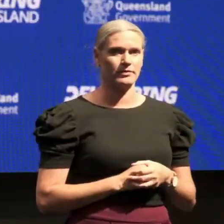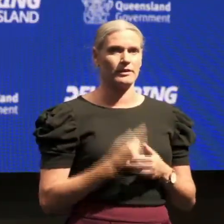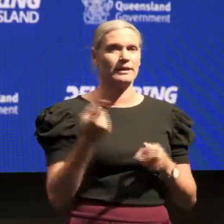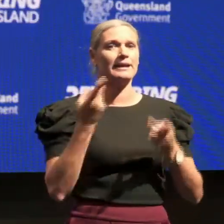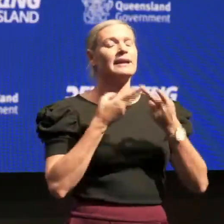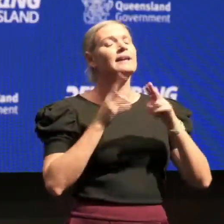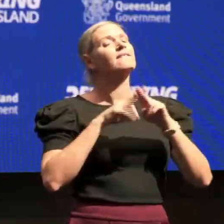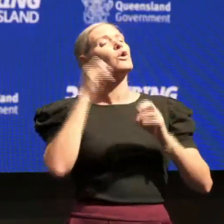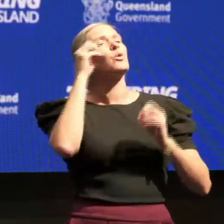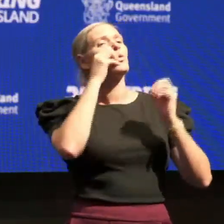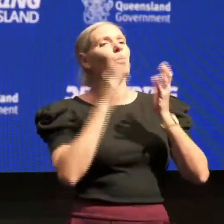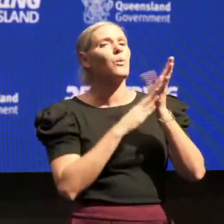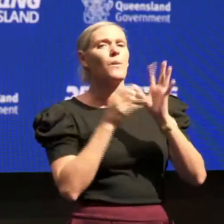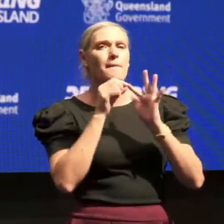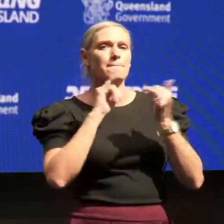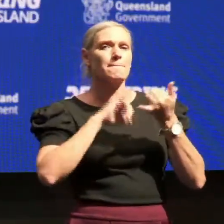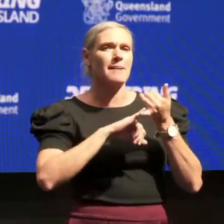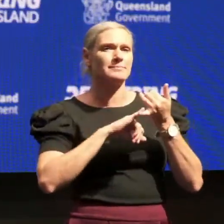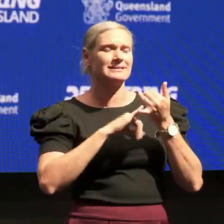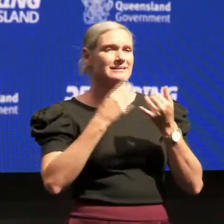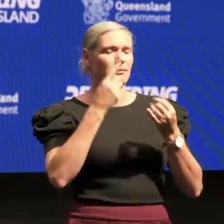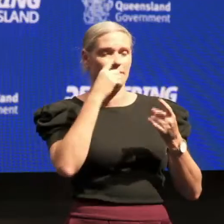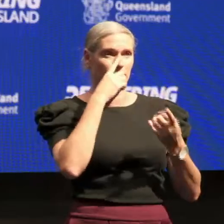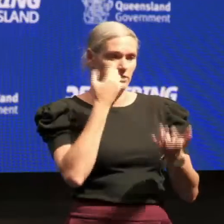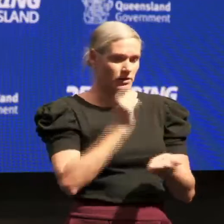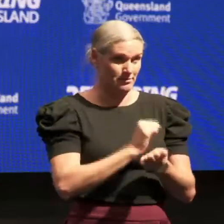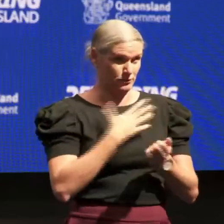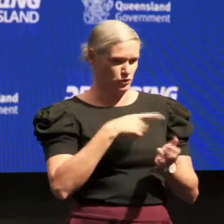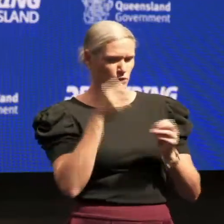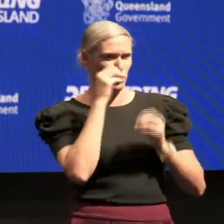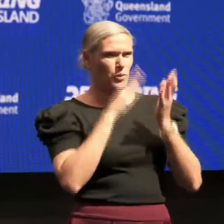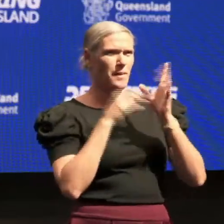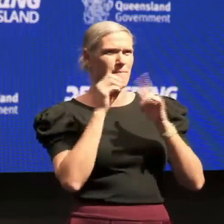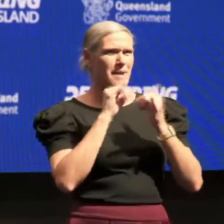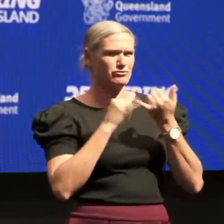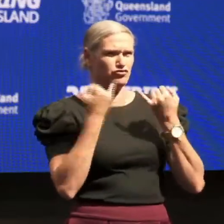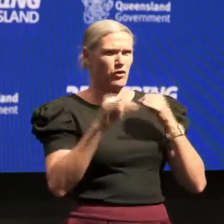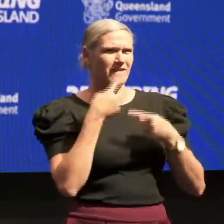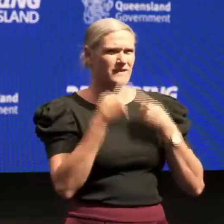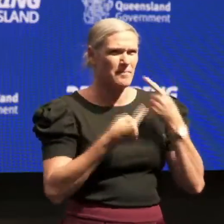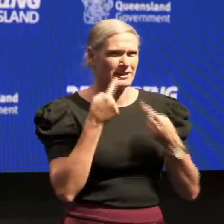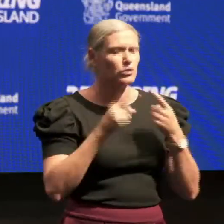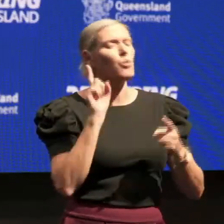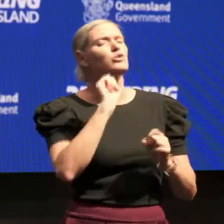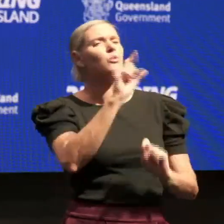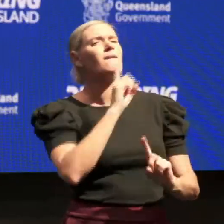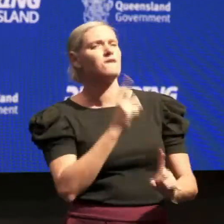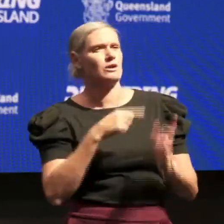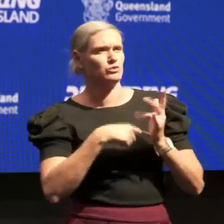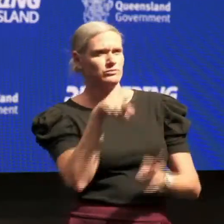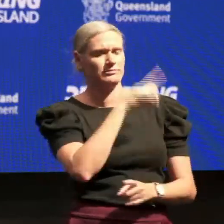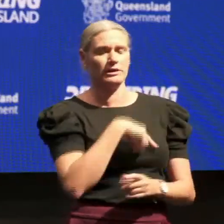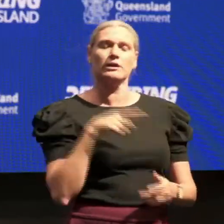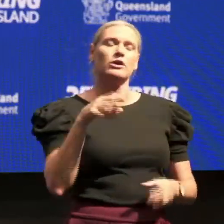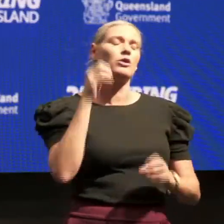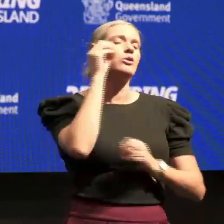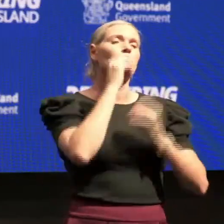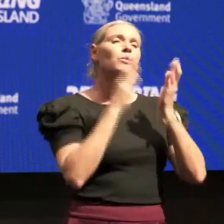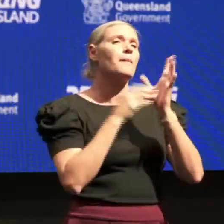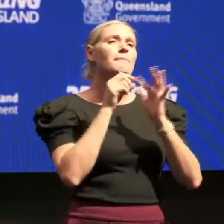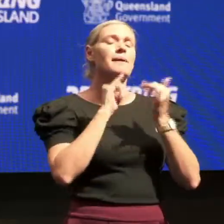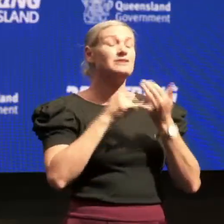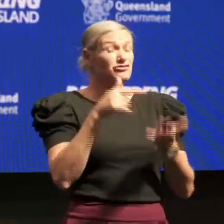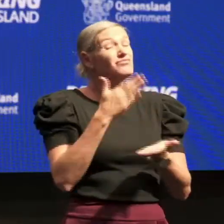The Google Maps has led some people astray Yeah. today already. What is your advice Oh. to people travelling in this way? Look, Google Maps is a